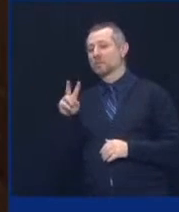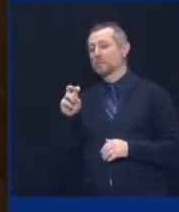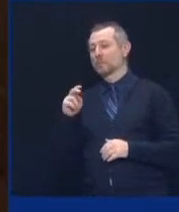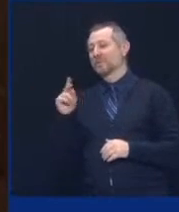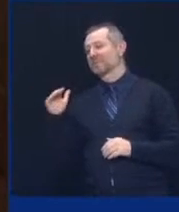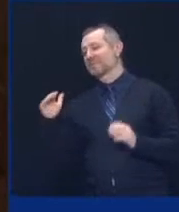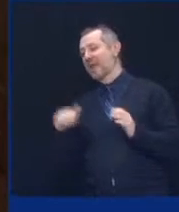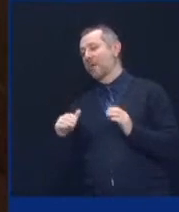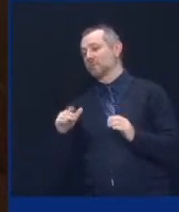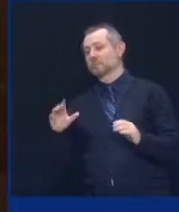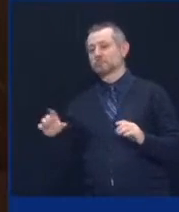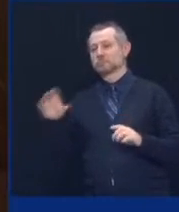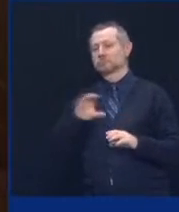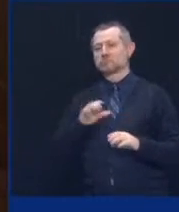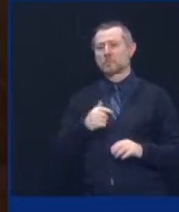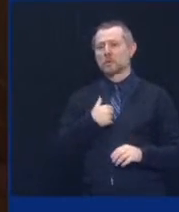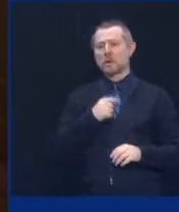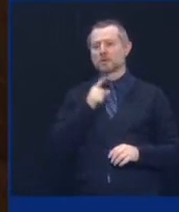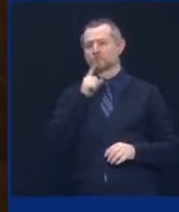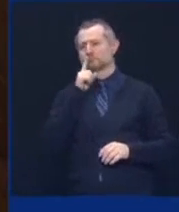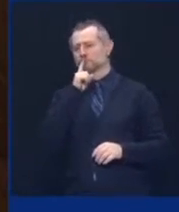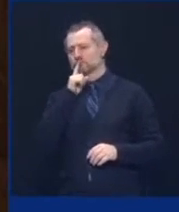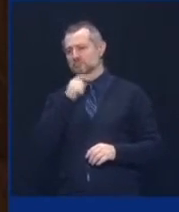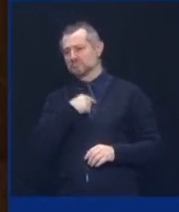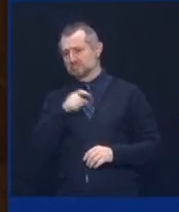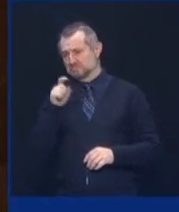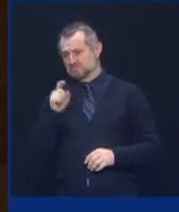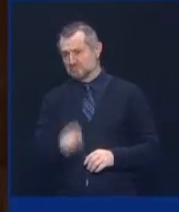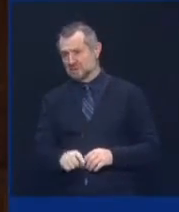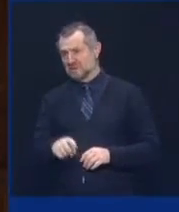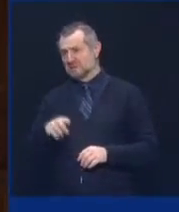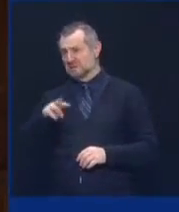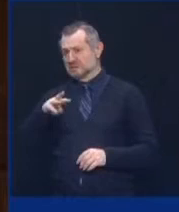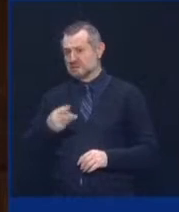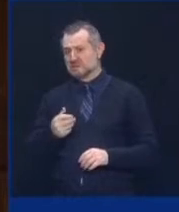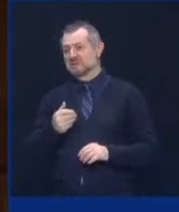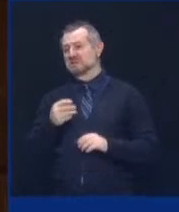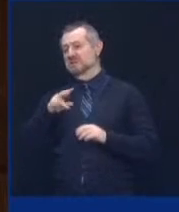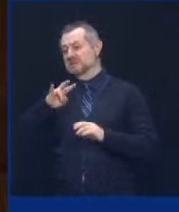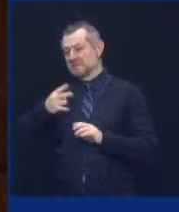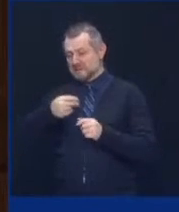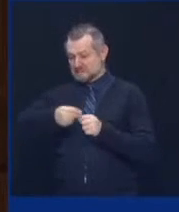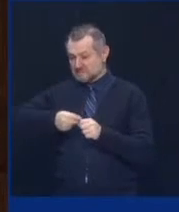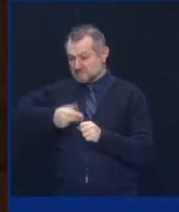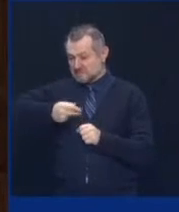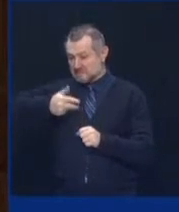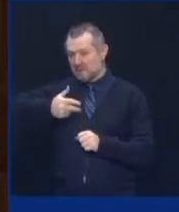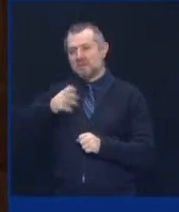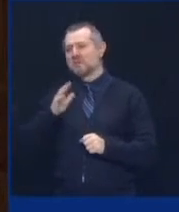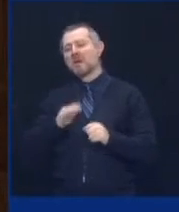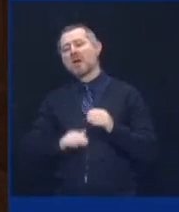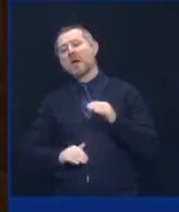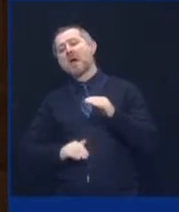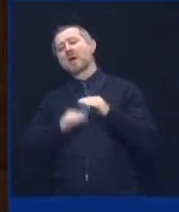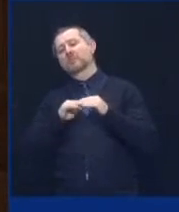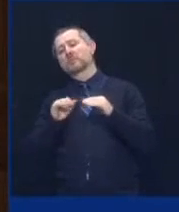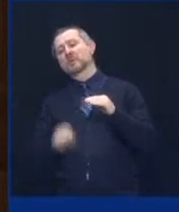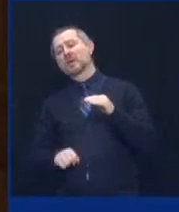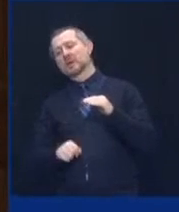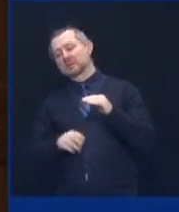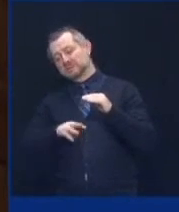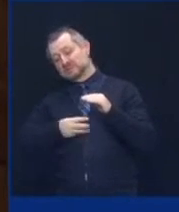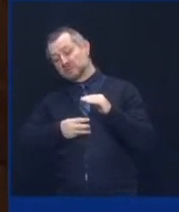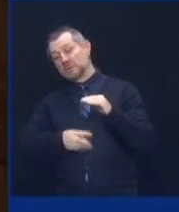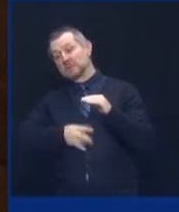have to get 6 and 7 more, right? It's permissive. So if they get up to 6 or 7 more, then that could be up